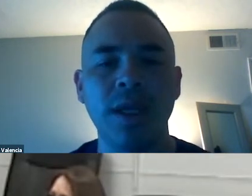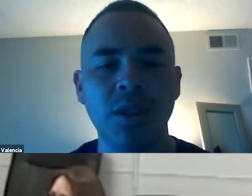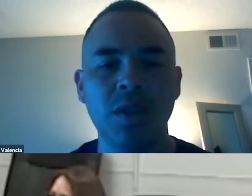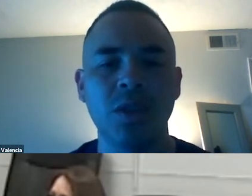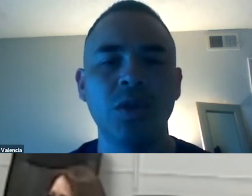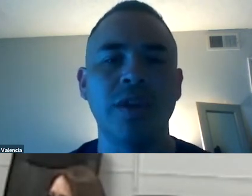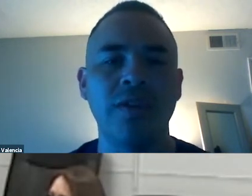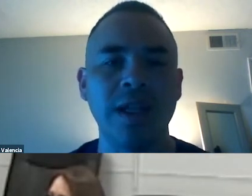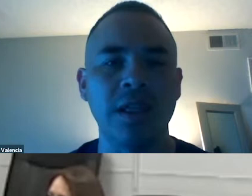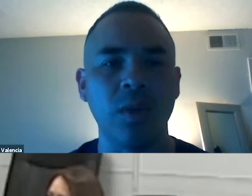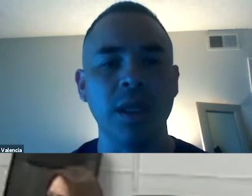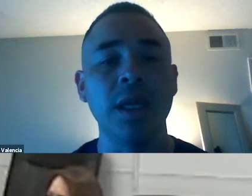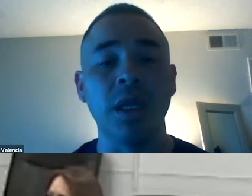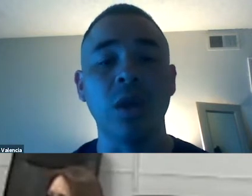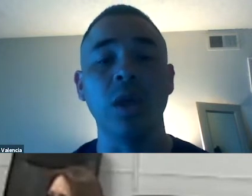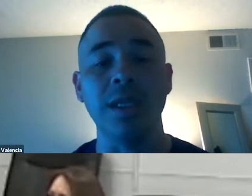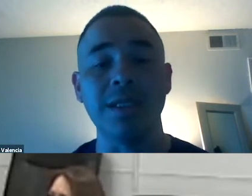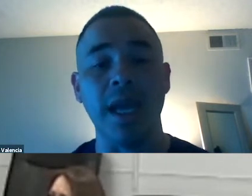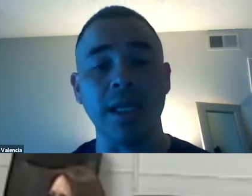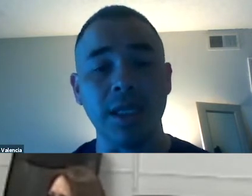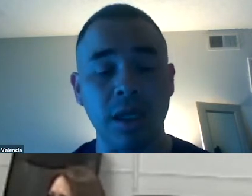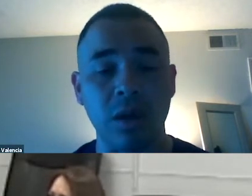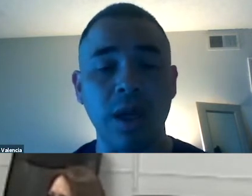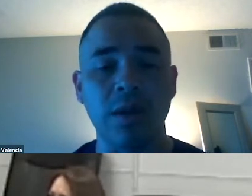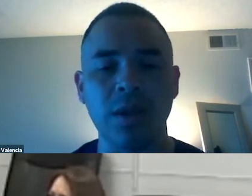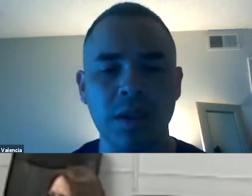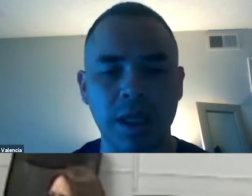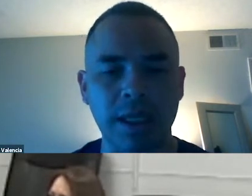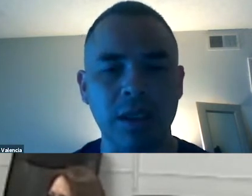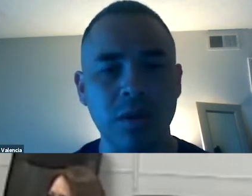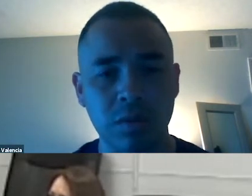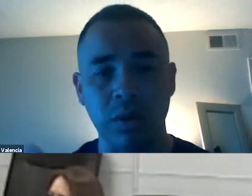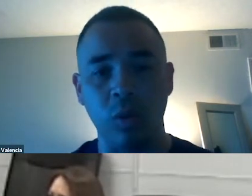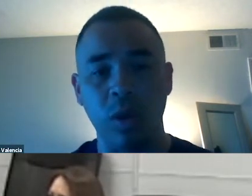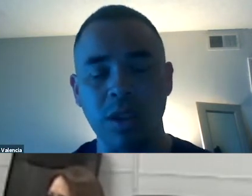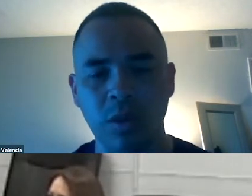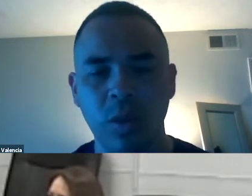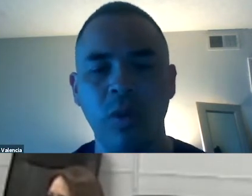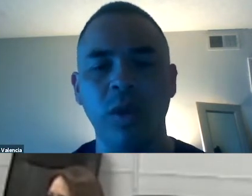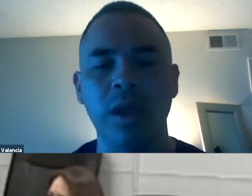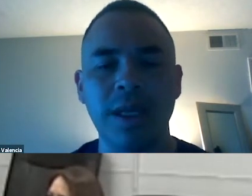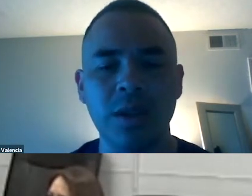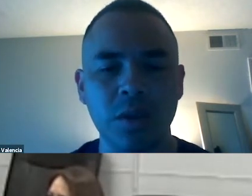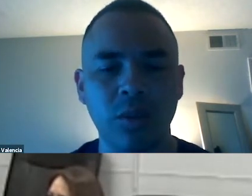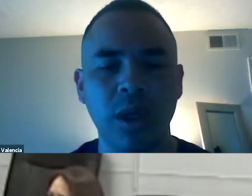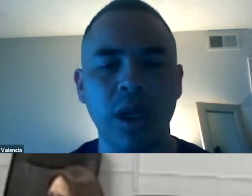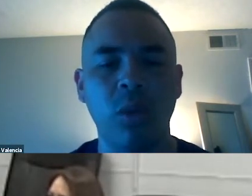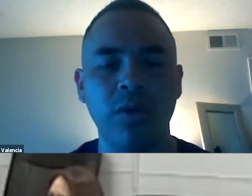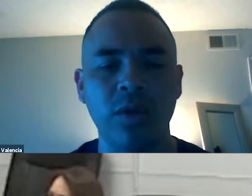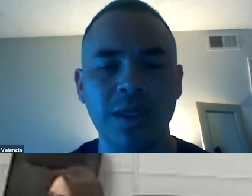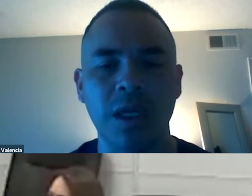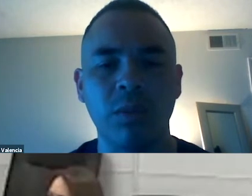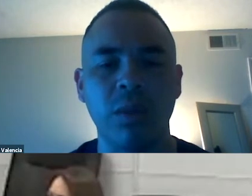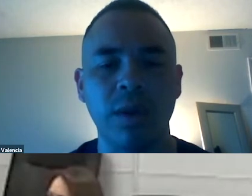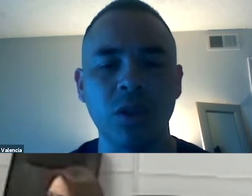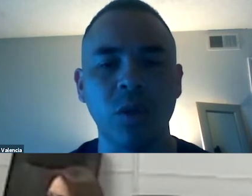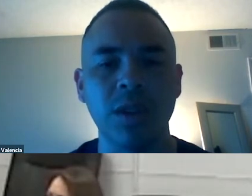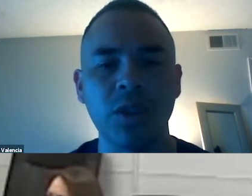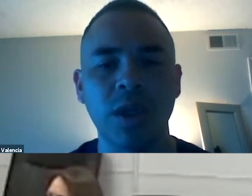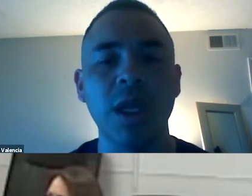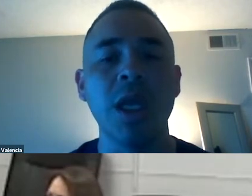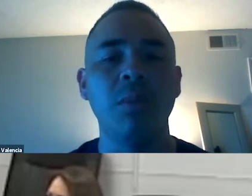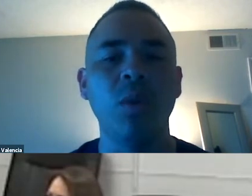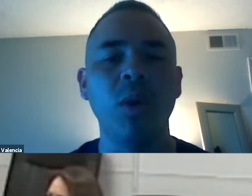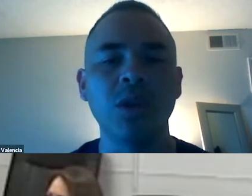scanning operations due to the fact that we not only scan records like the ones that we hopefully get to bring on board from the Santa Barbara